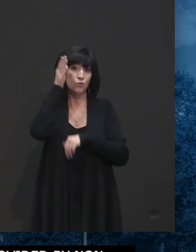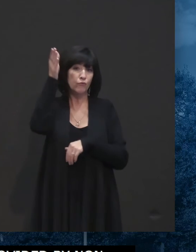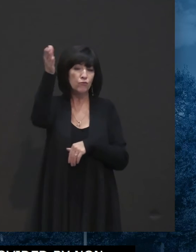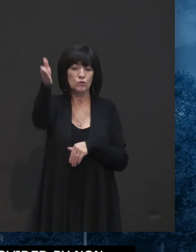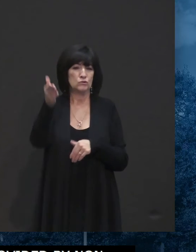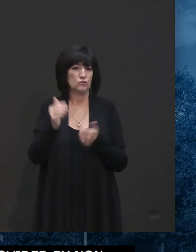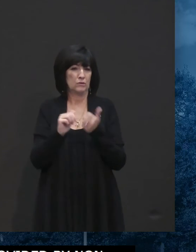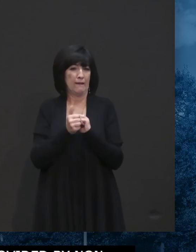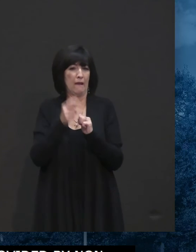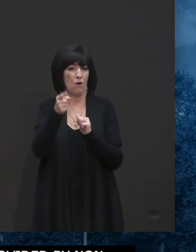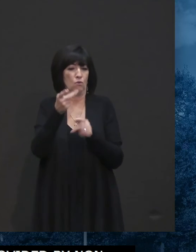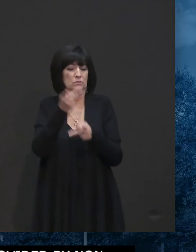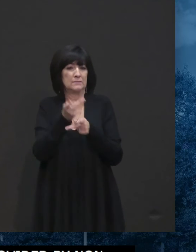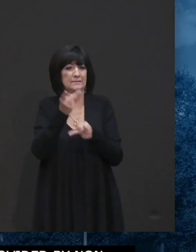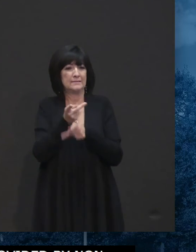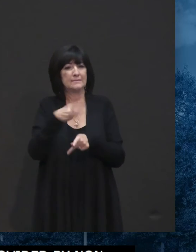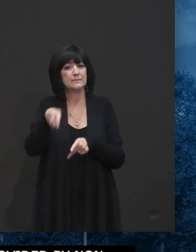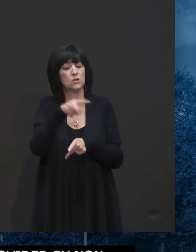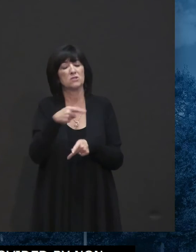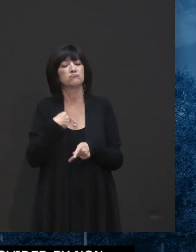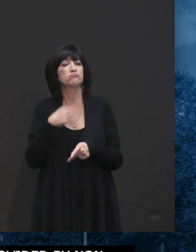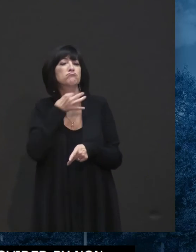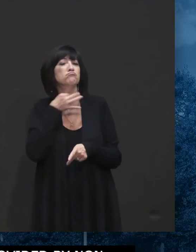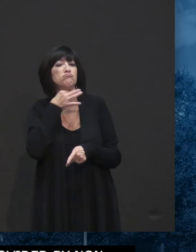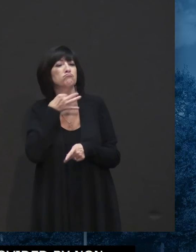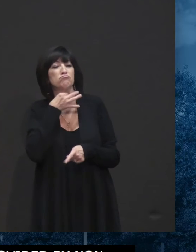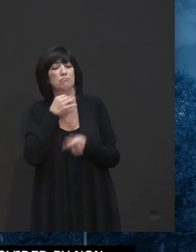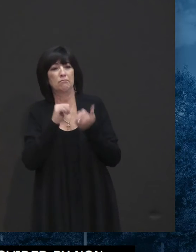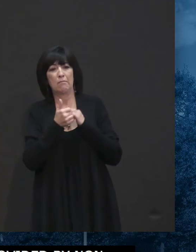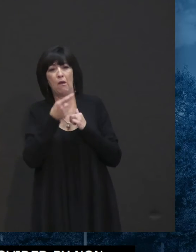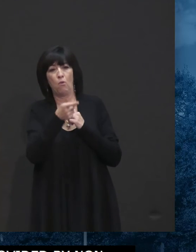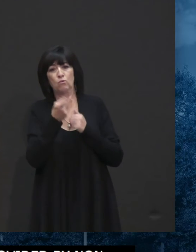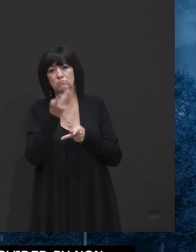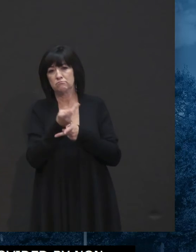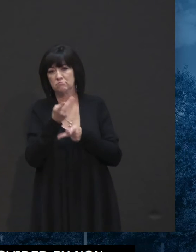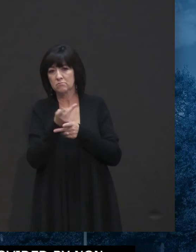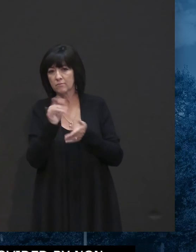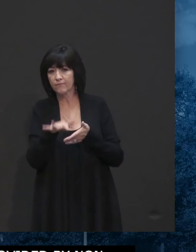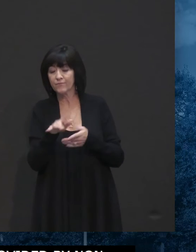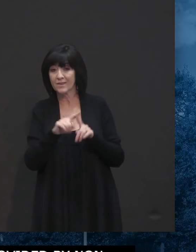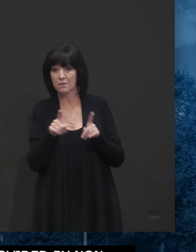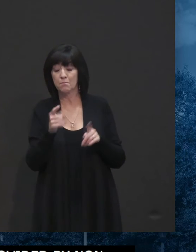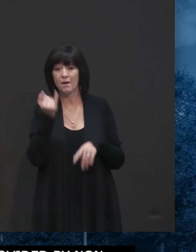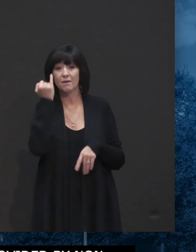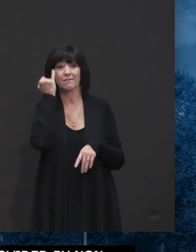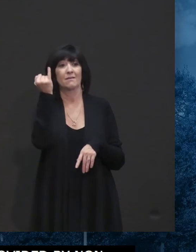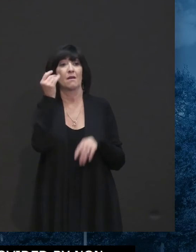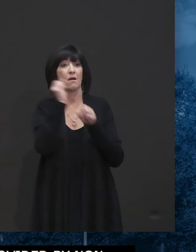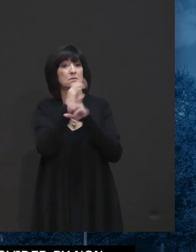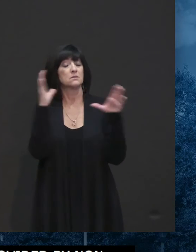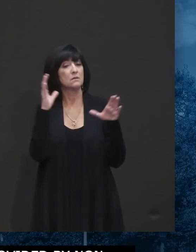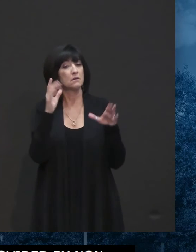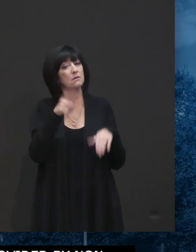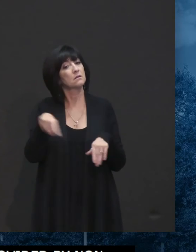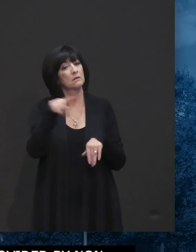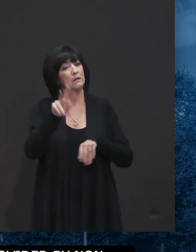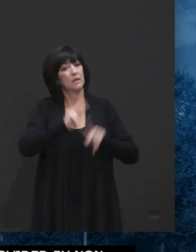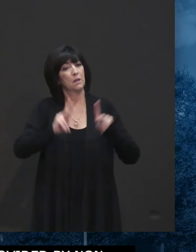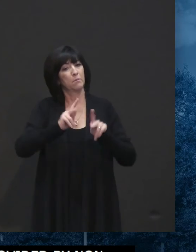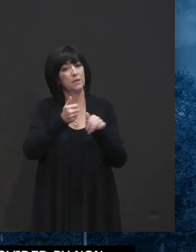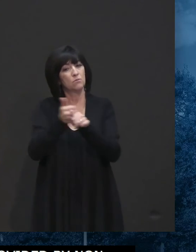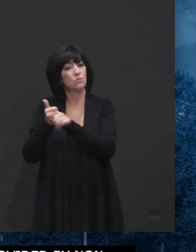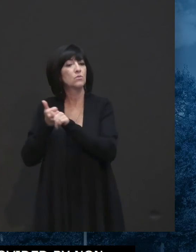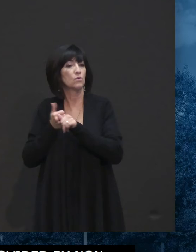that long-term plan actually is. But the idea of concern for homeless populations and what do you do in a